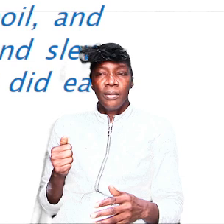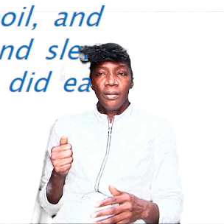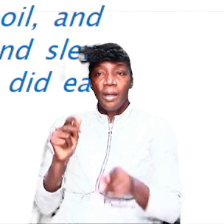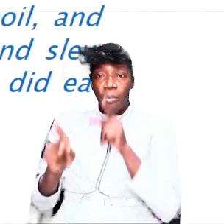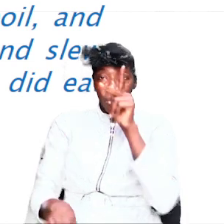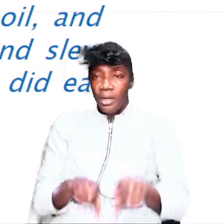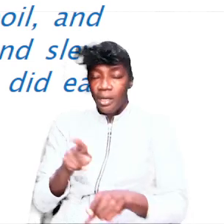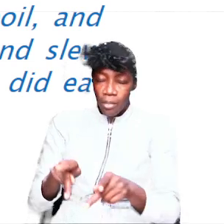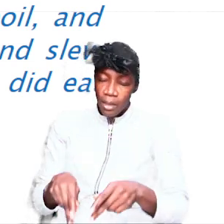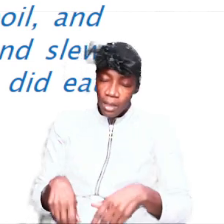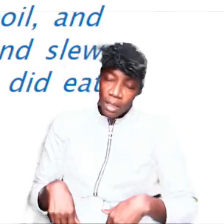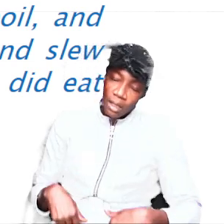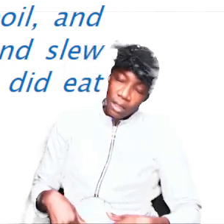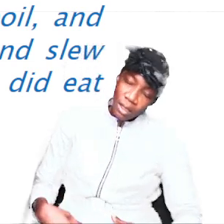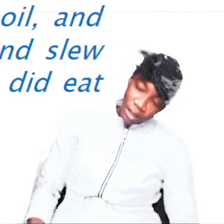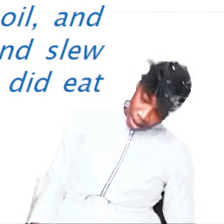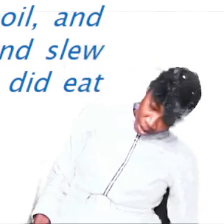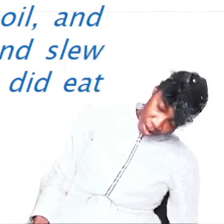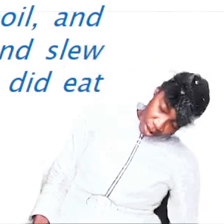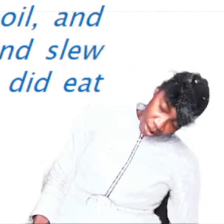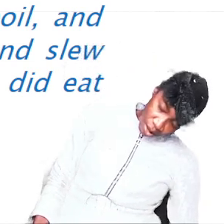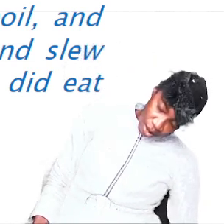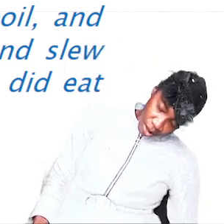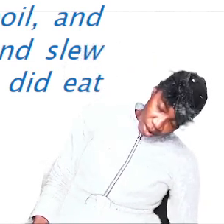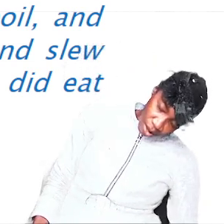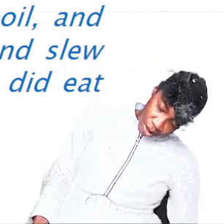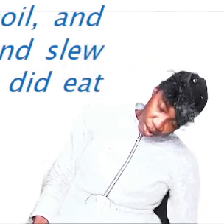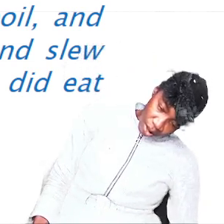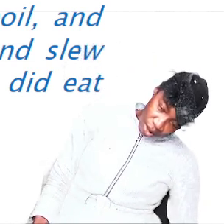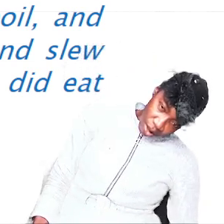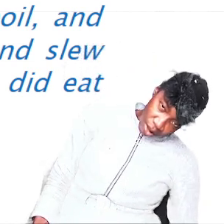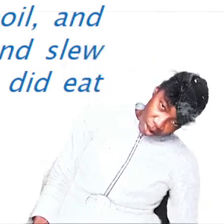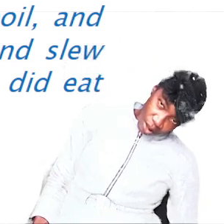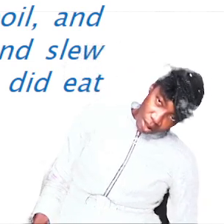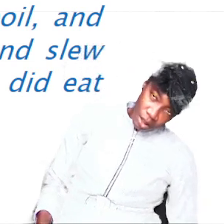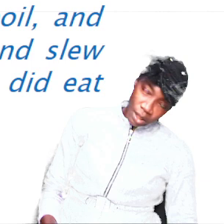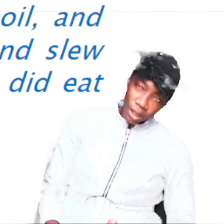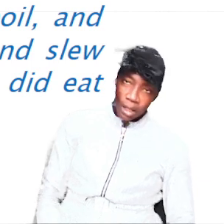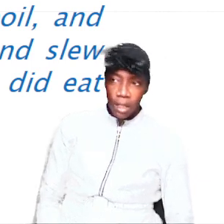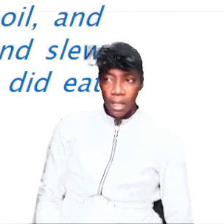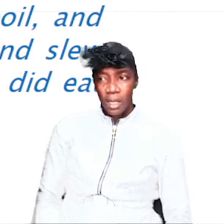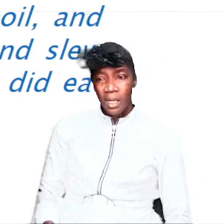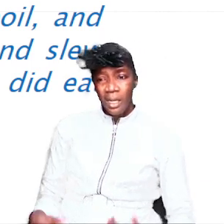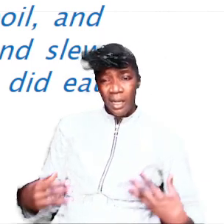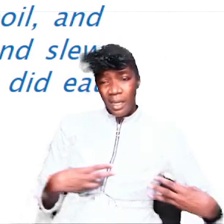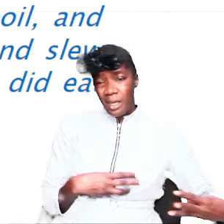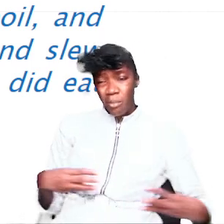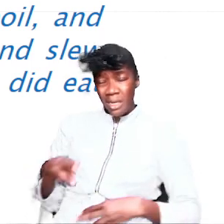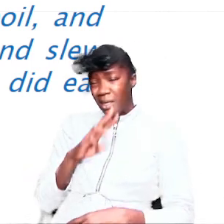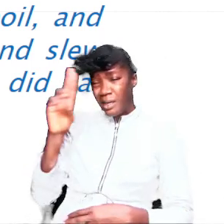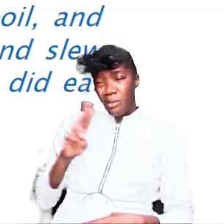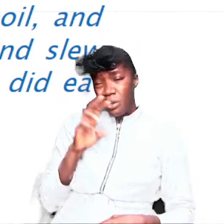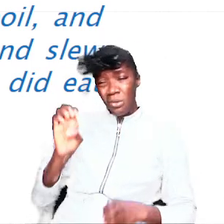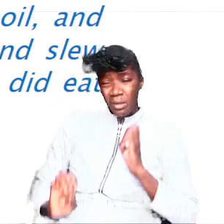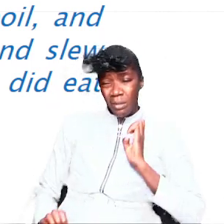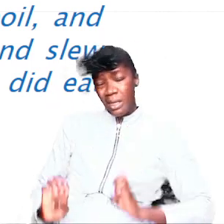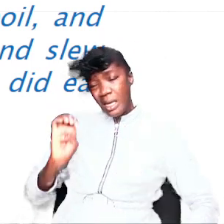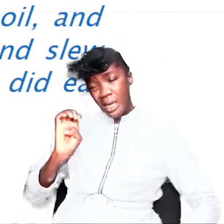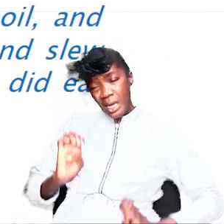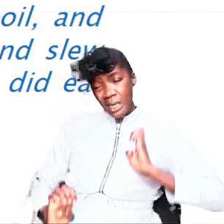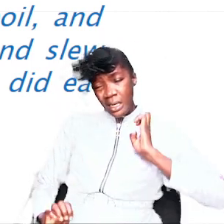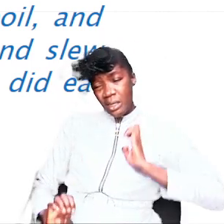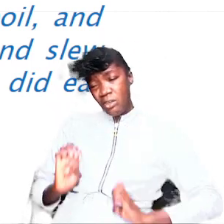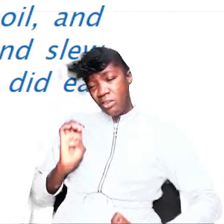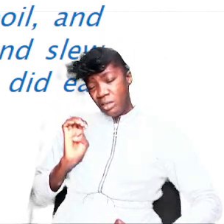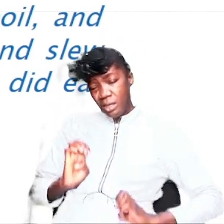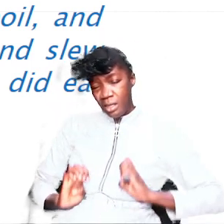And the people were very faint. The people, they were in battle. They used up the energy. They were running down. They were swinging